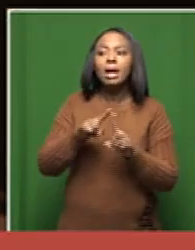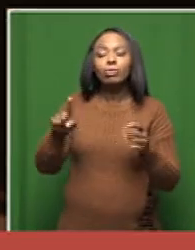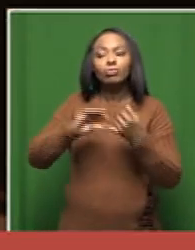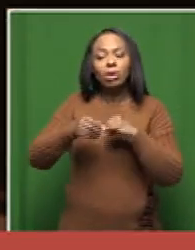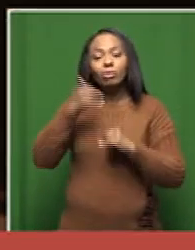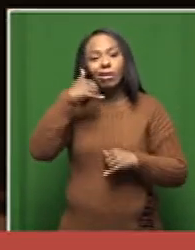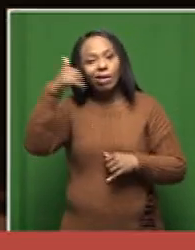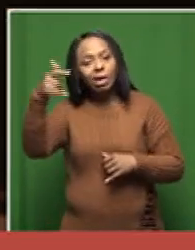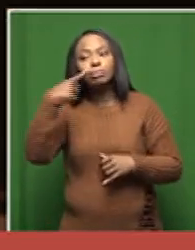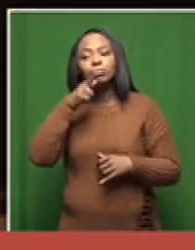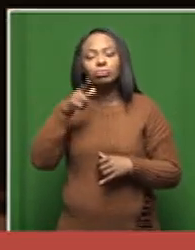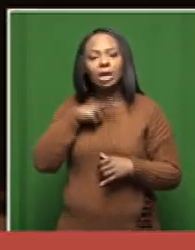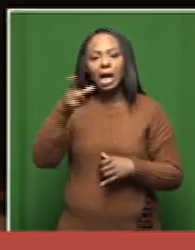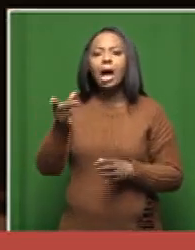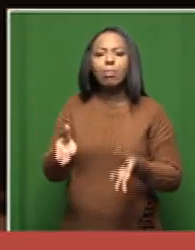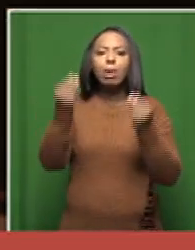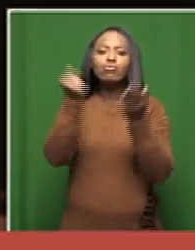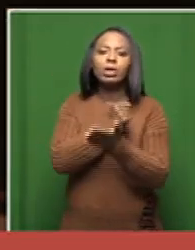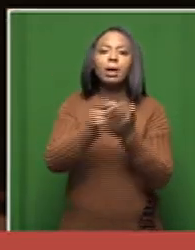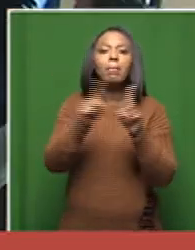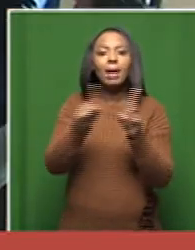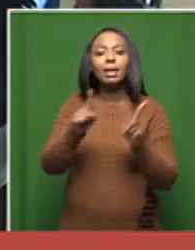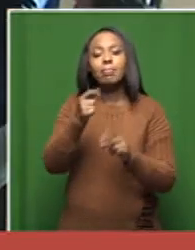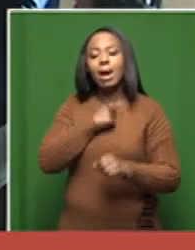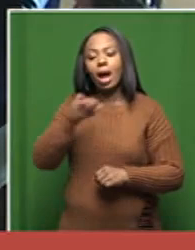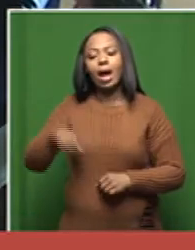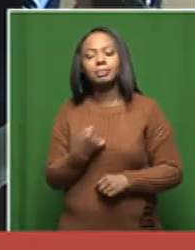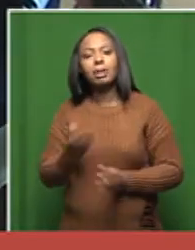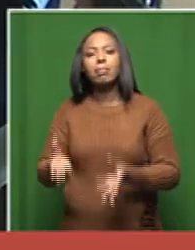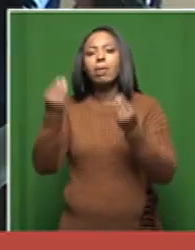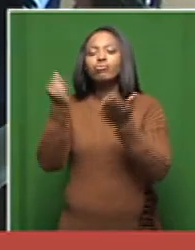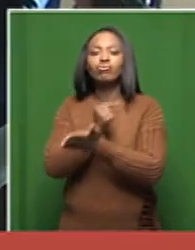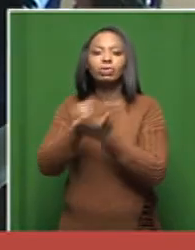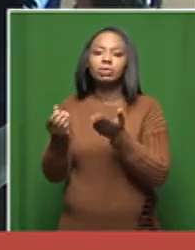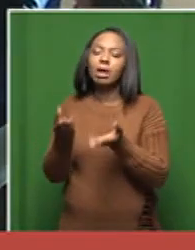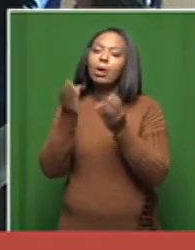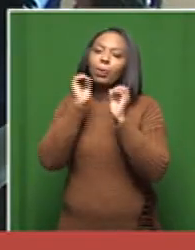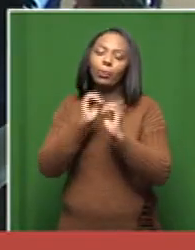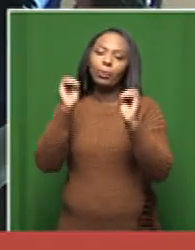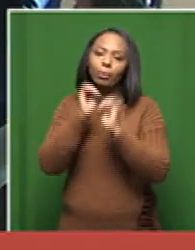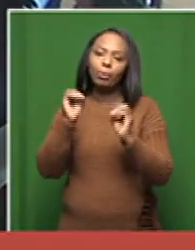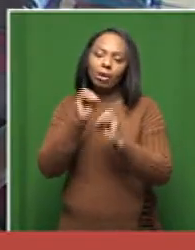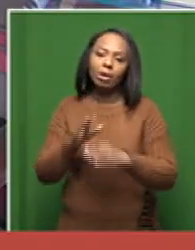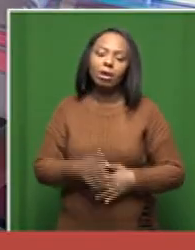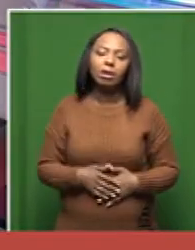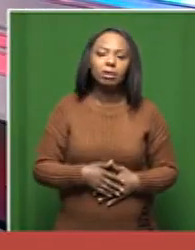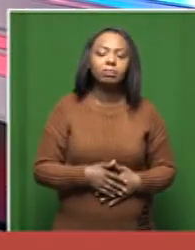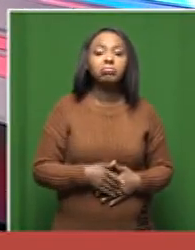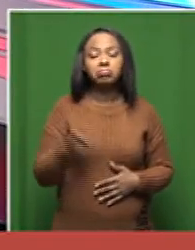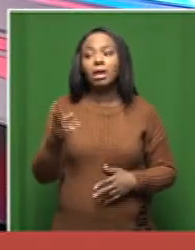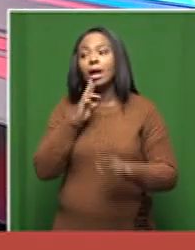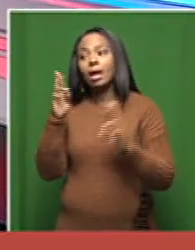but my husband's registration they did not have. All right. Let's get an answer for you. Dr.